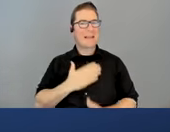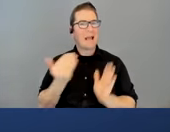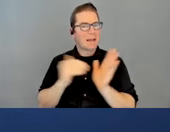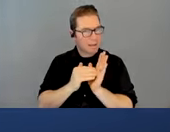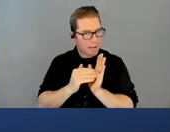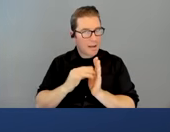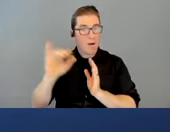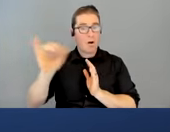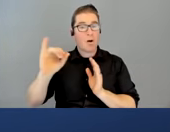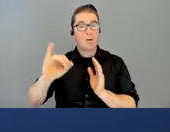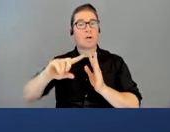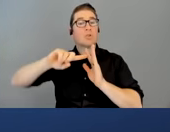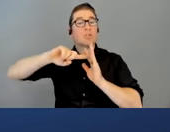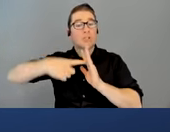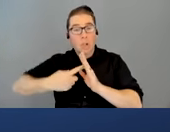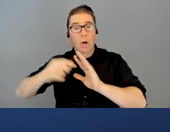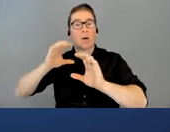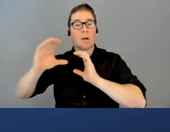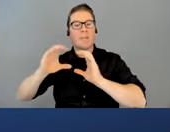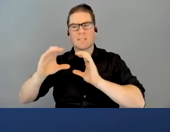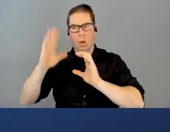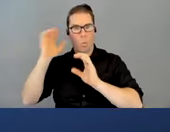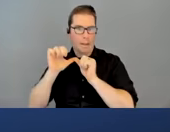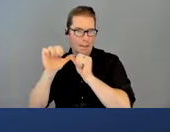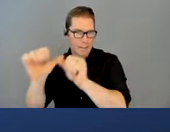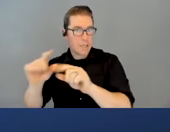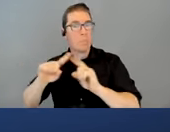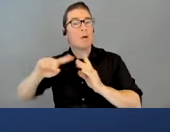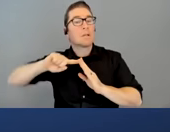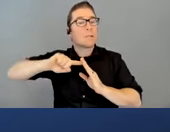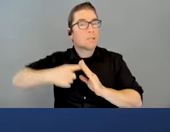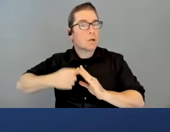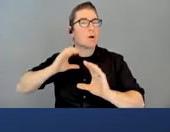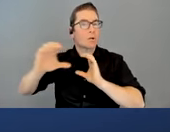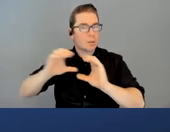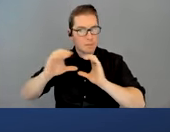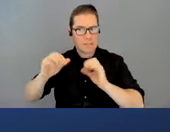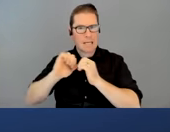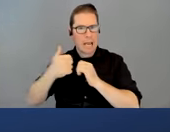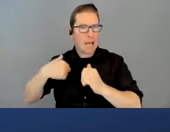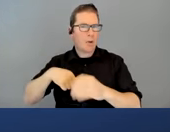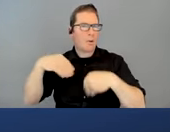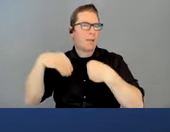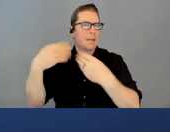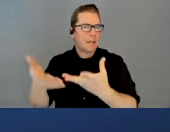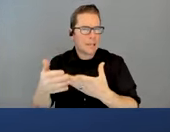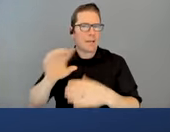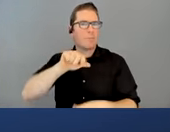extended conversation on reimagining how Fresno City College delivers quality, equity-minded